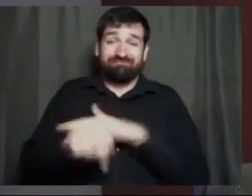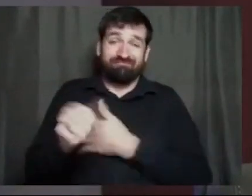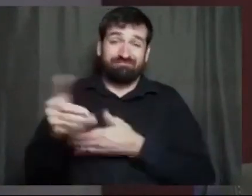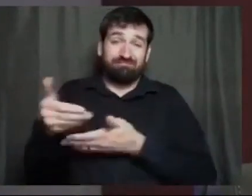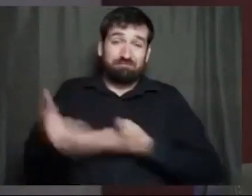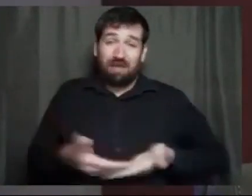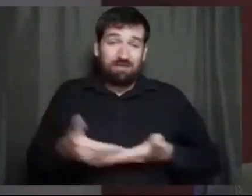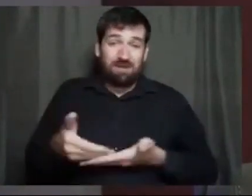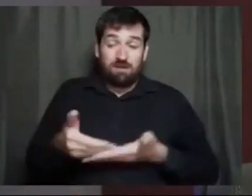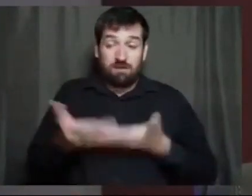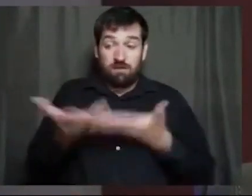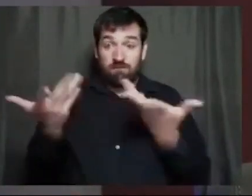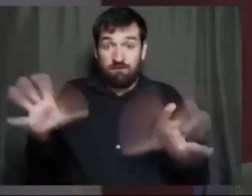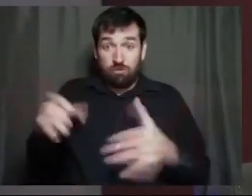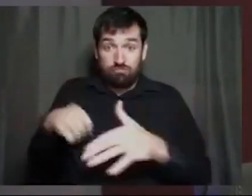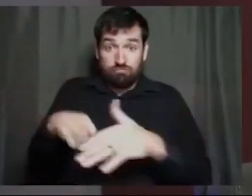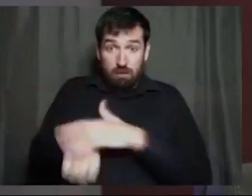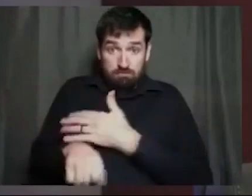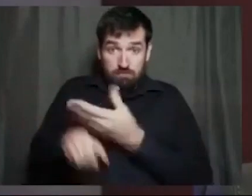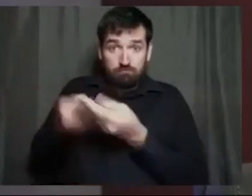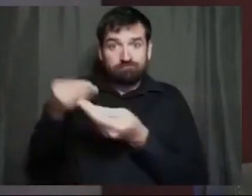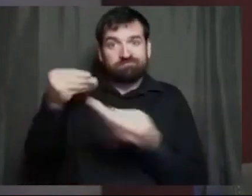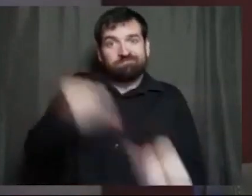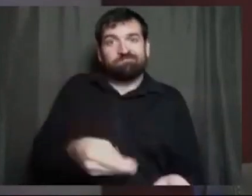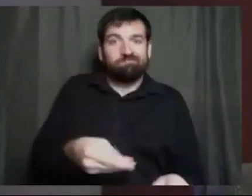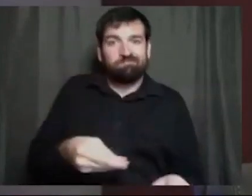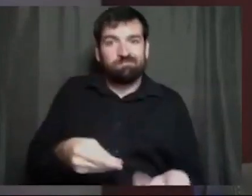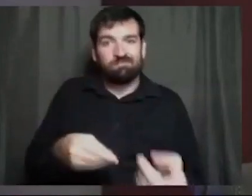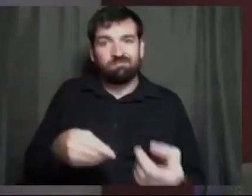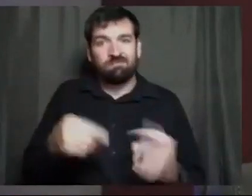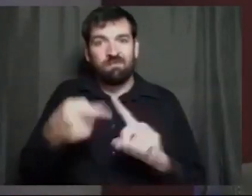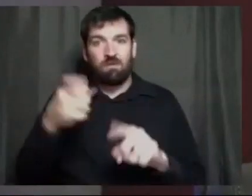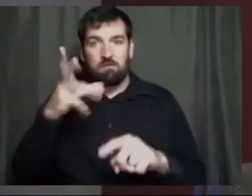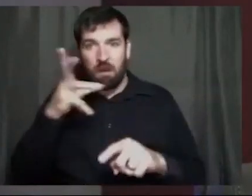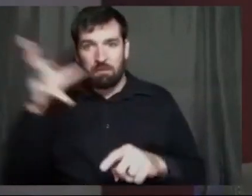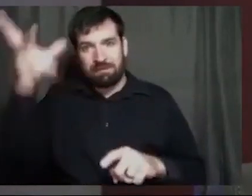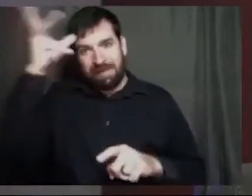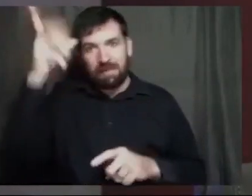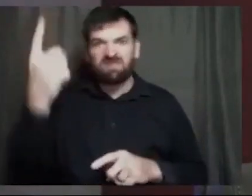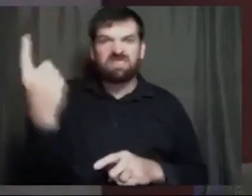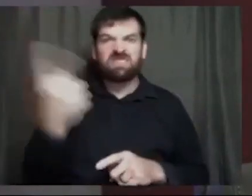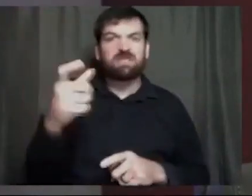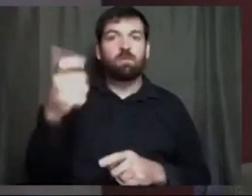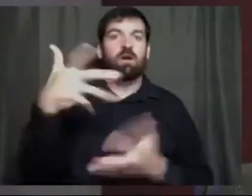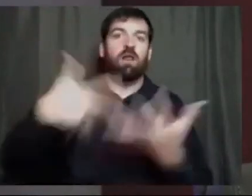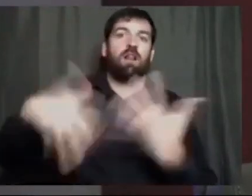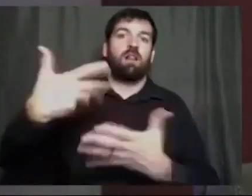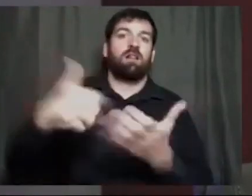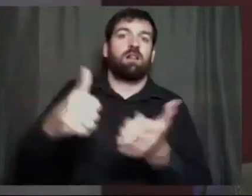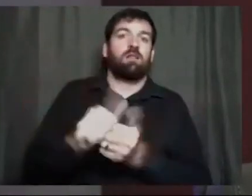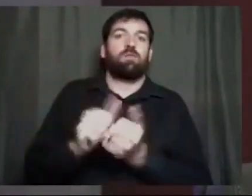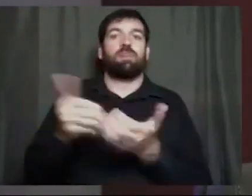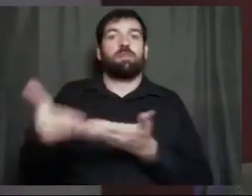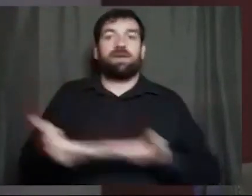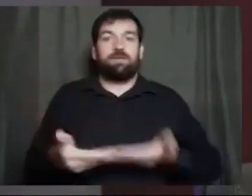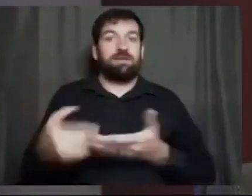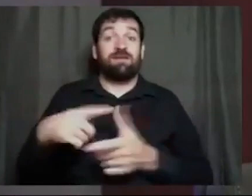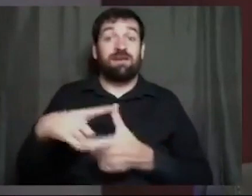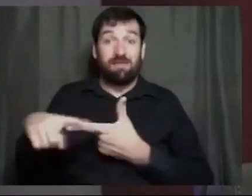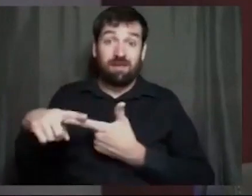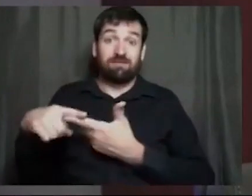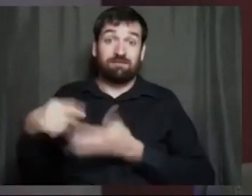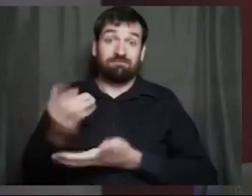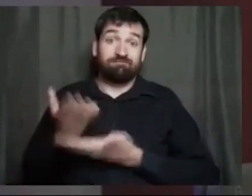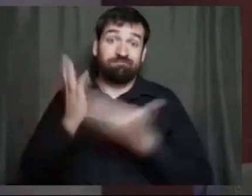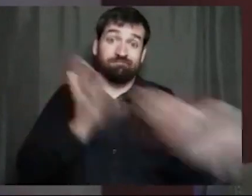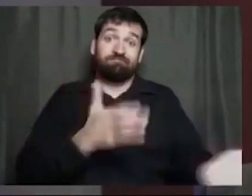at home or dad or somebody, somebody who's been around the baby, and then are being readmitted to the hospital because they're sick